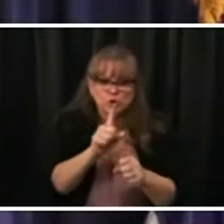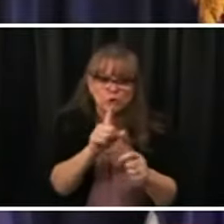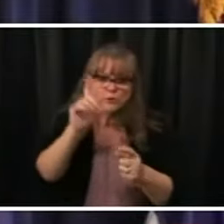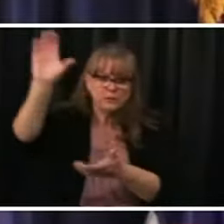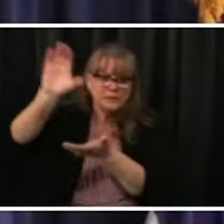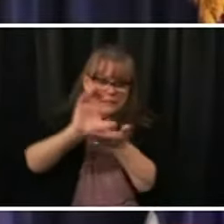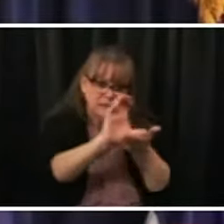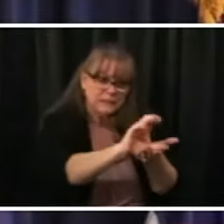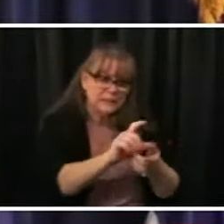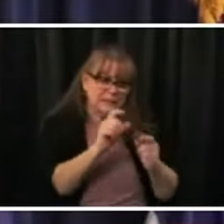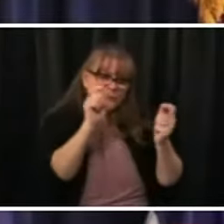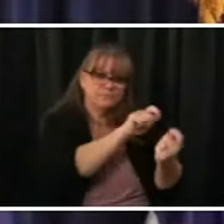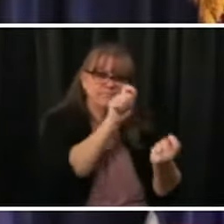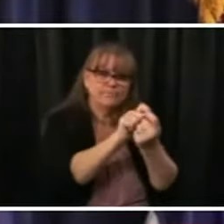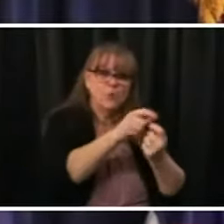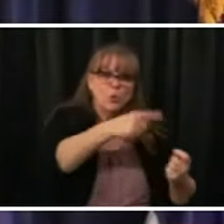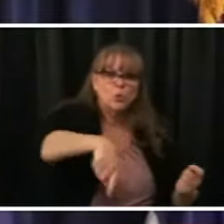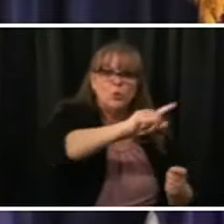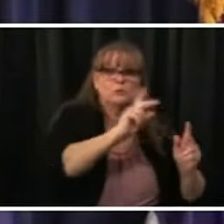that in the next 3 weeks.